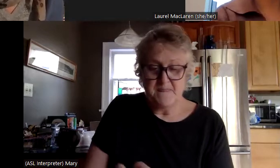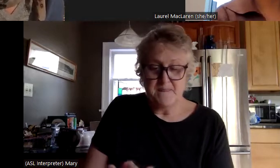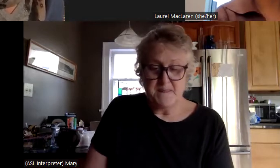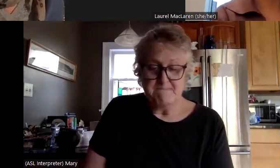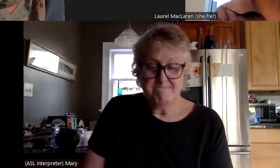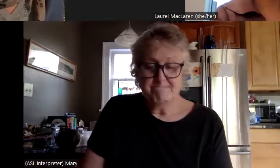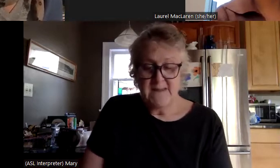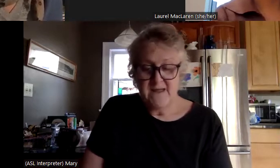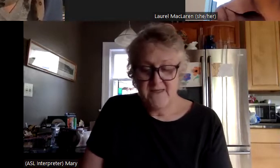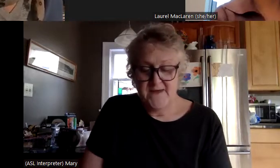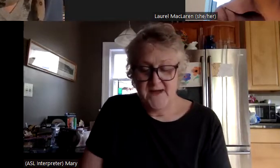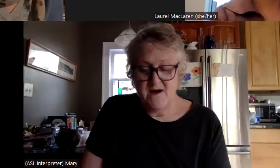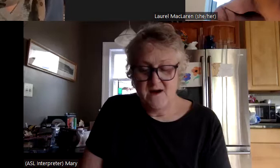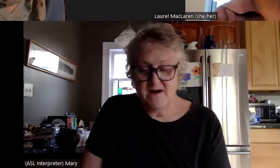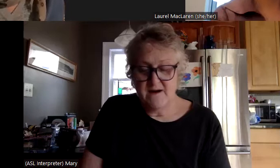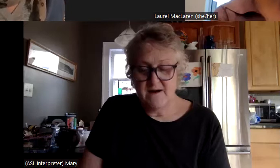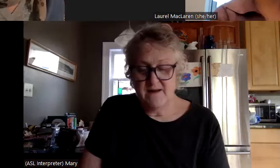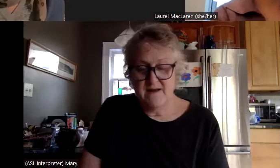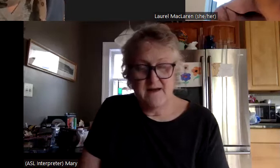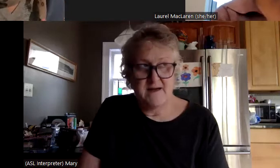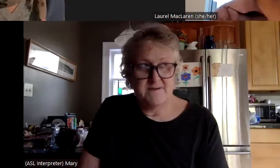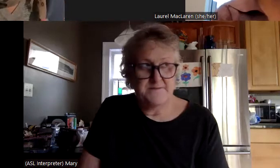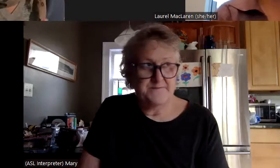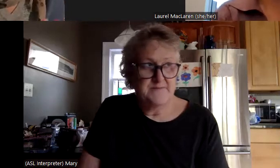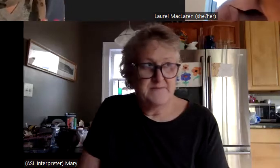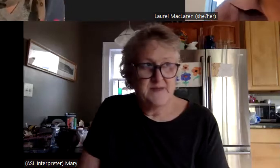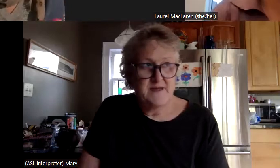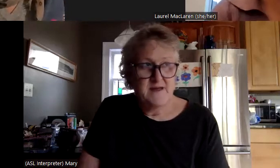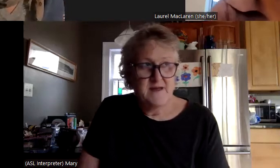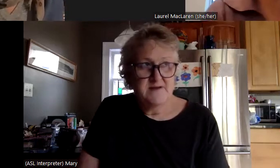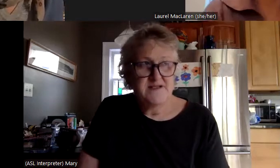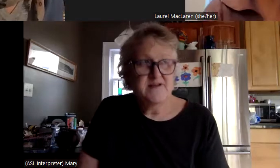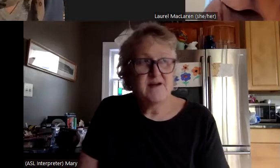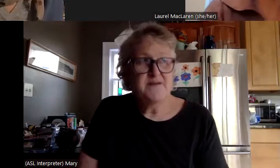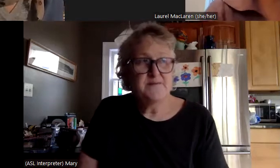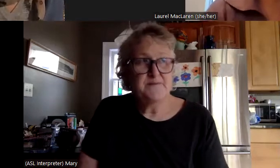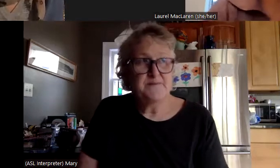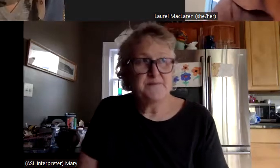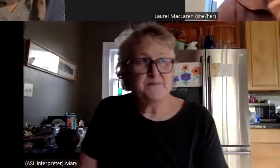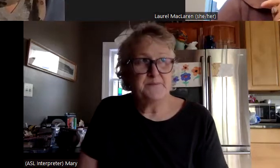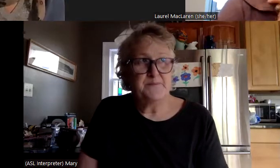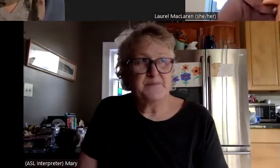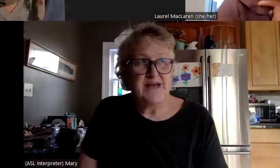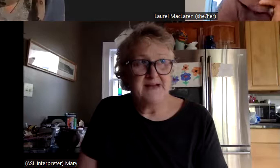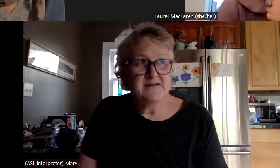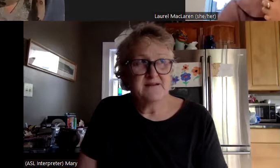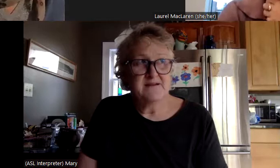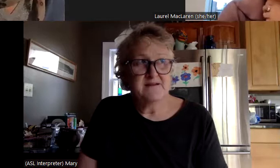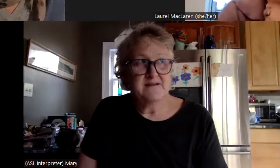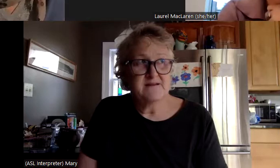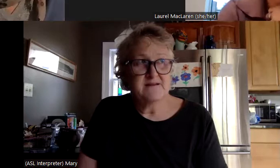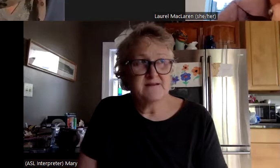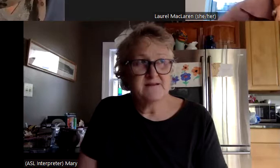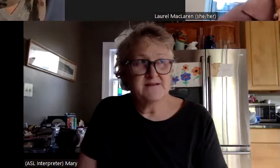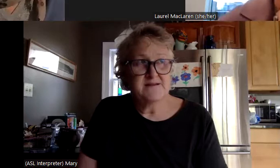rat snakes? They Or are. Old snakes? She called them black